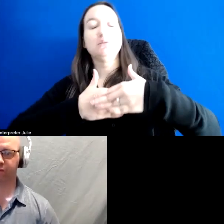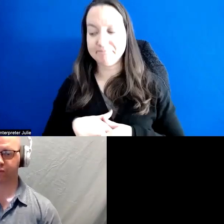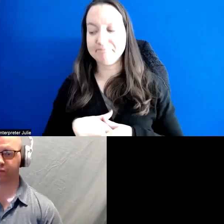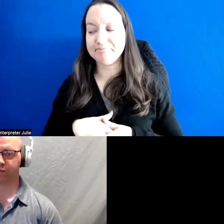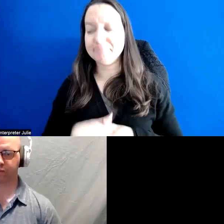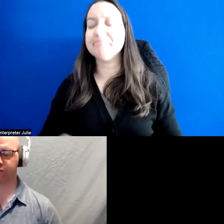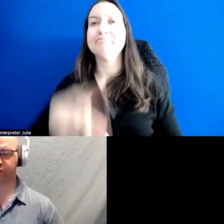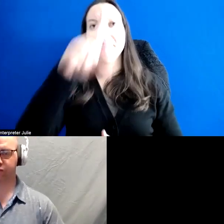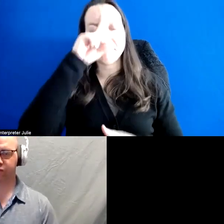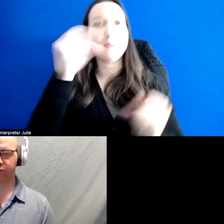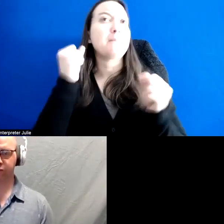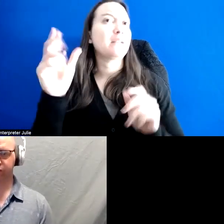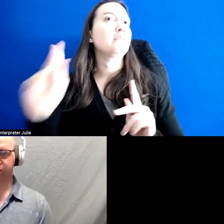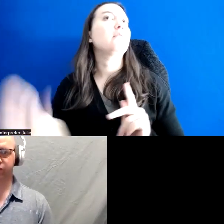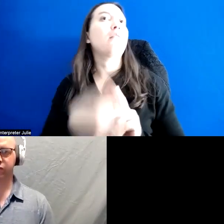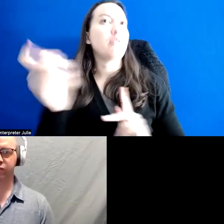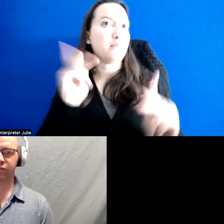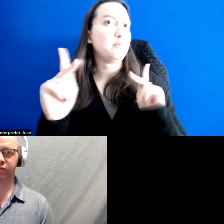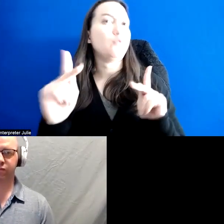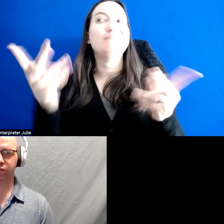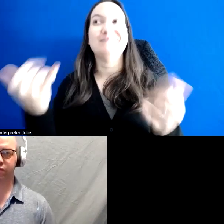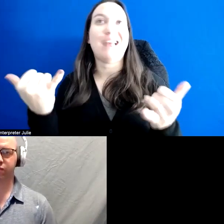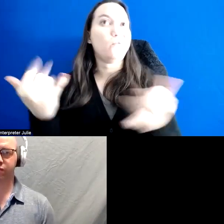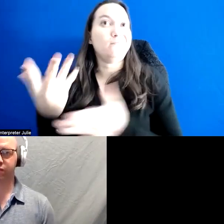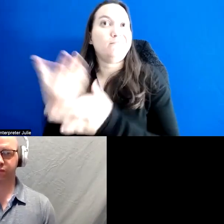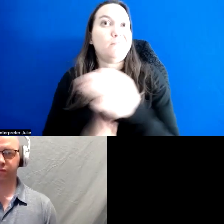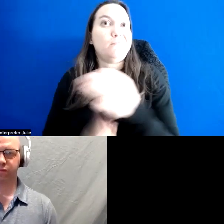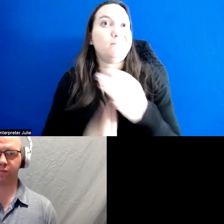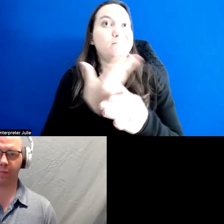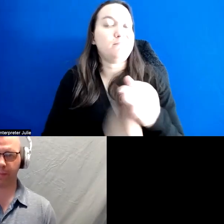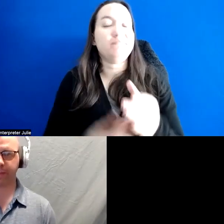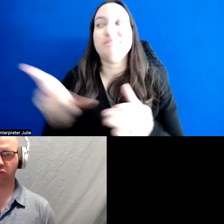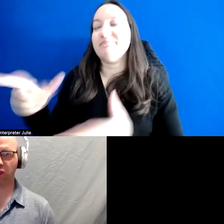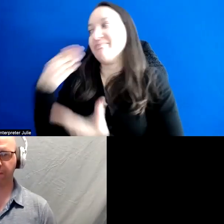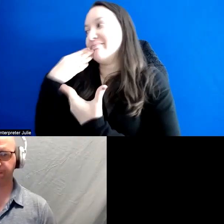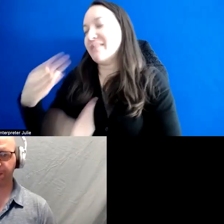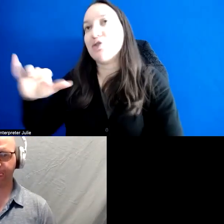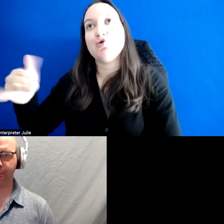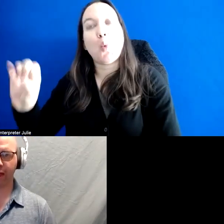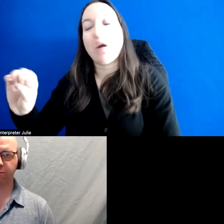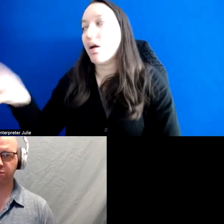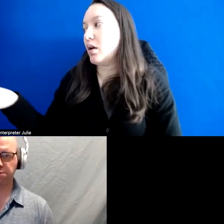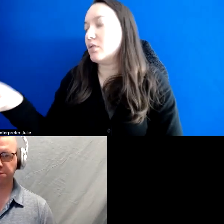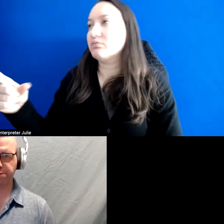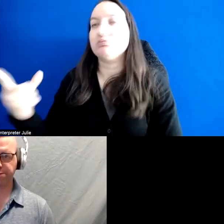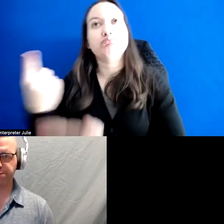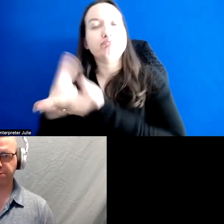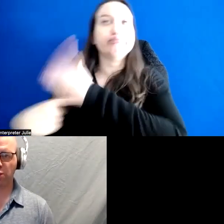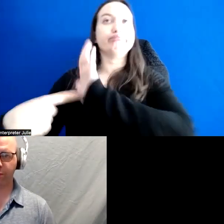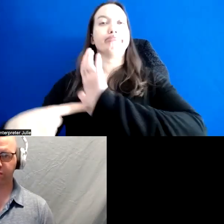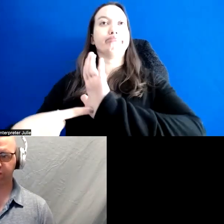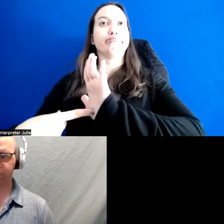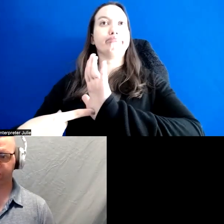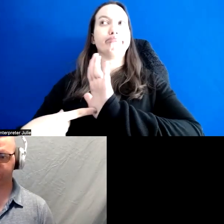And I think many other people I can think of who are no longer alive would want to thank Jo as well for being out there ahead of